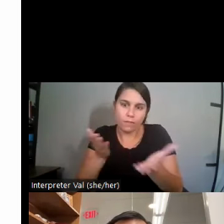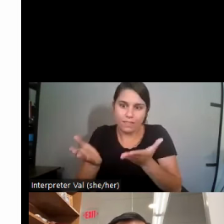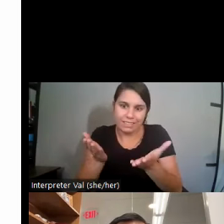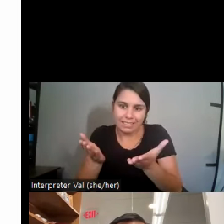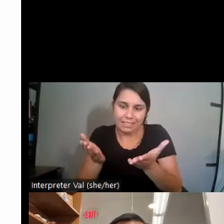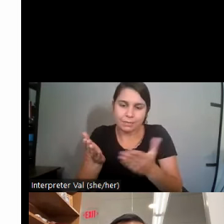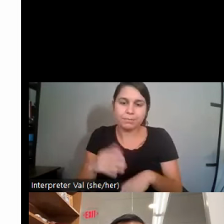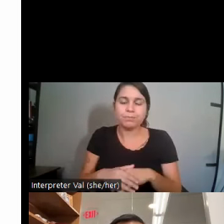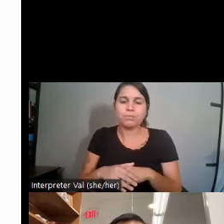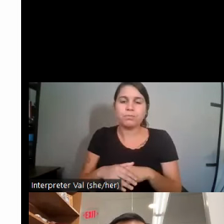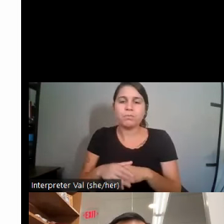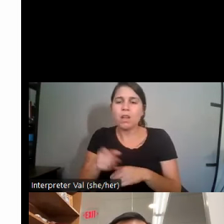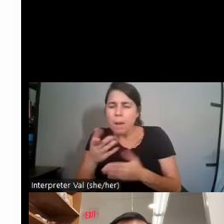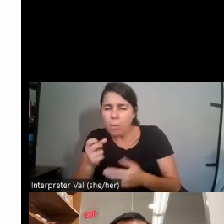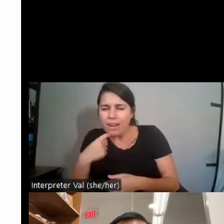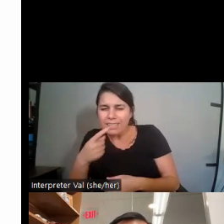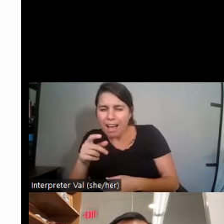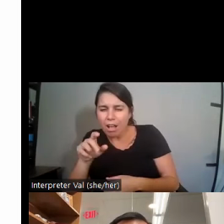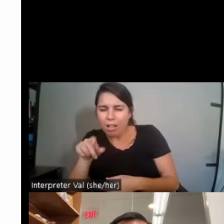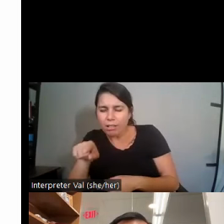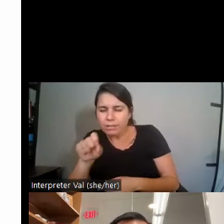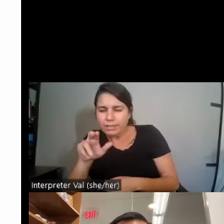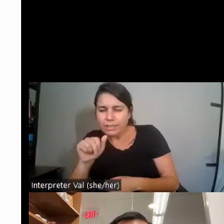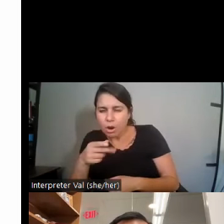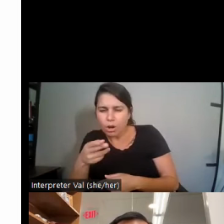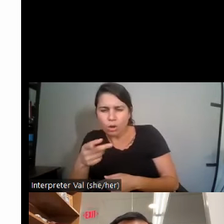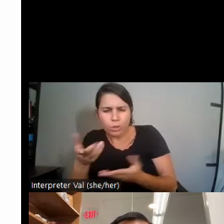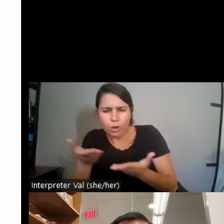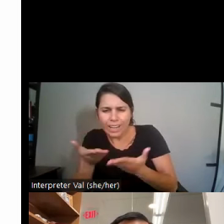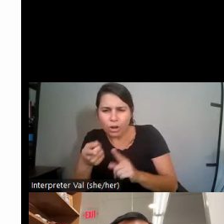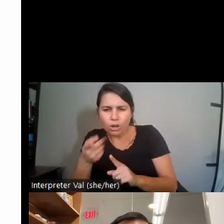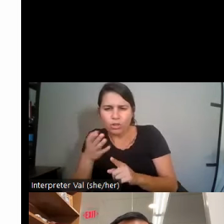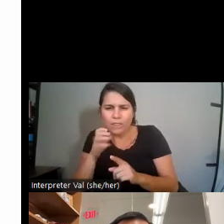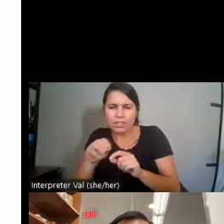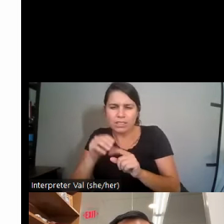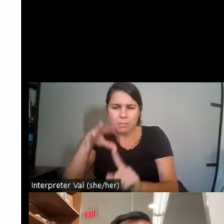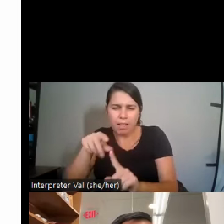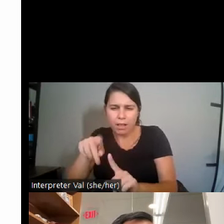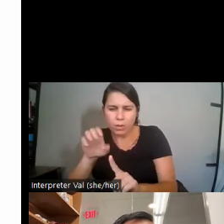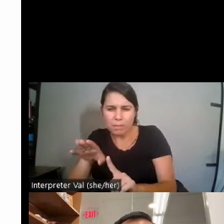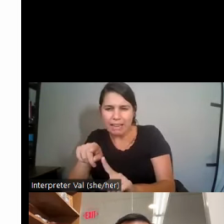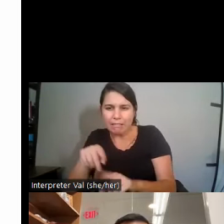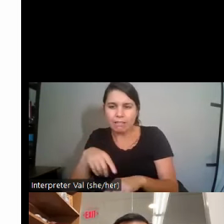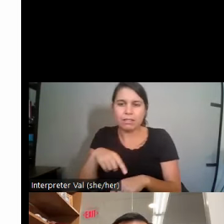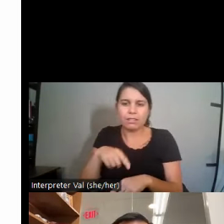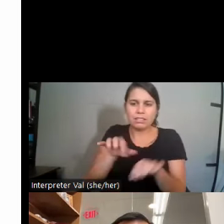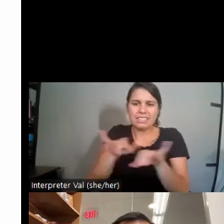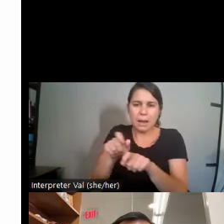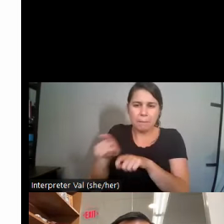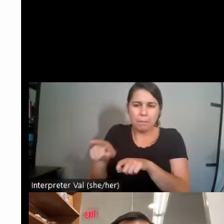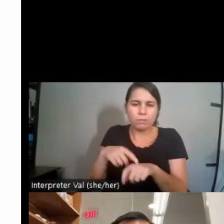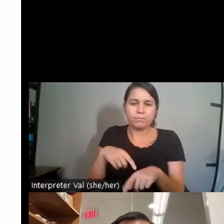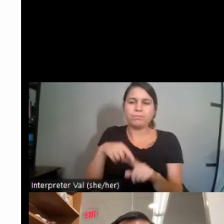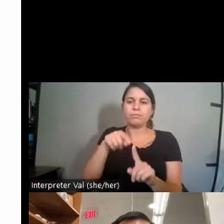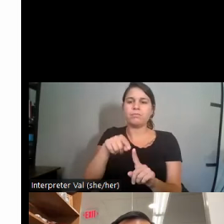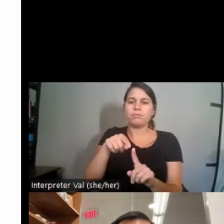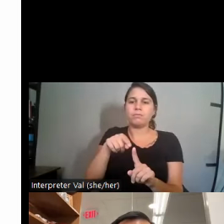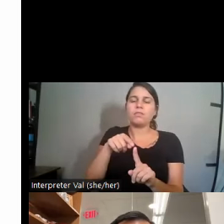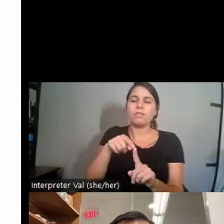generally. And this definition encompasses programming and policies for a